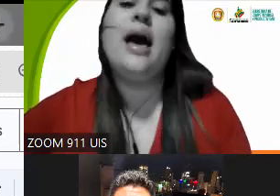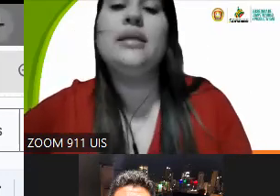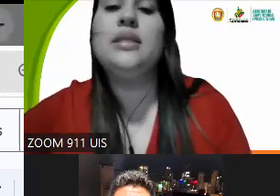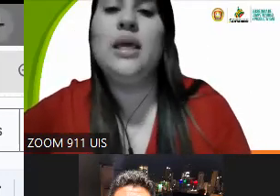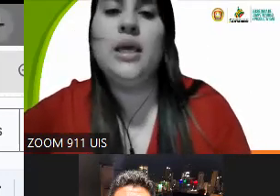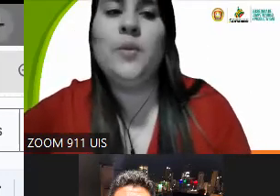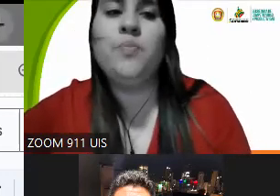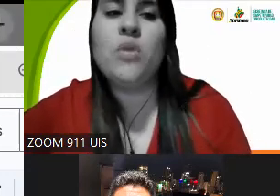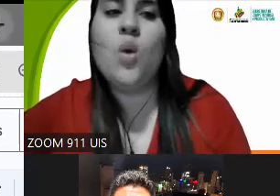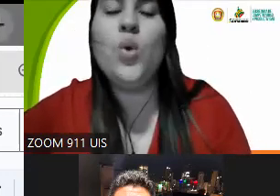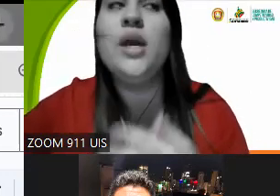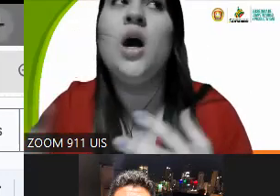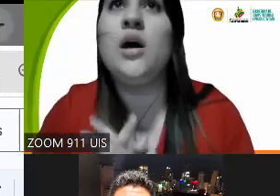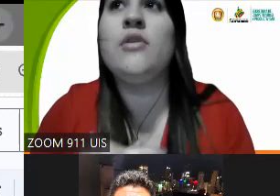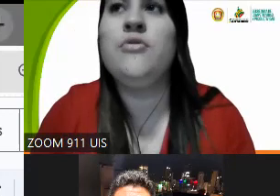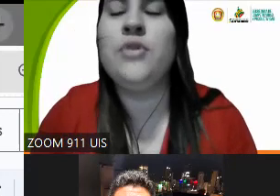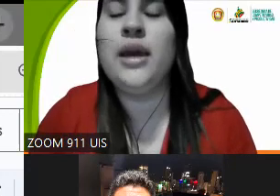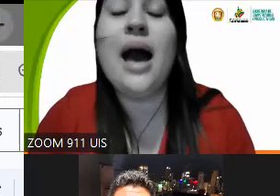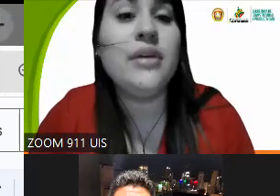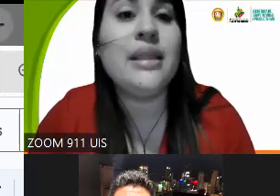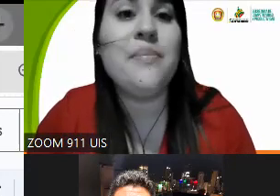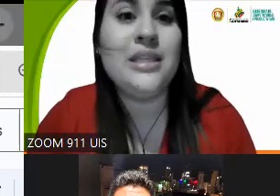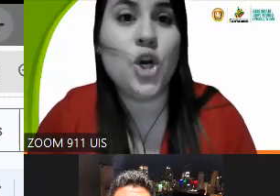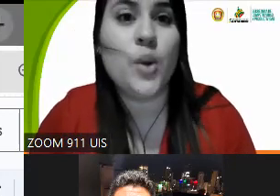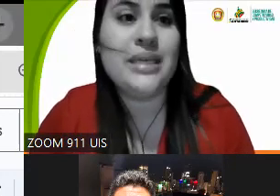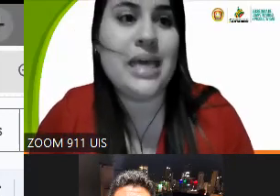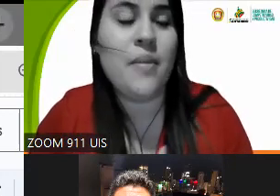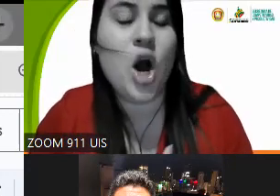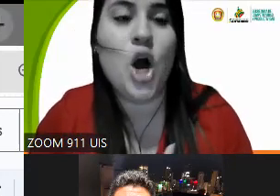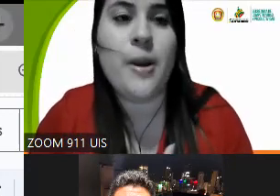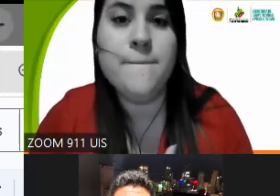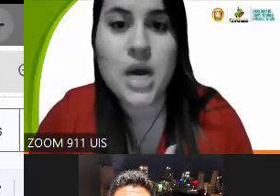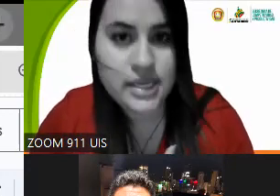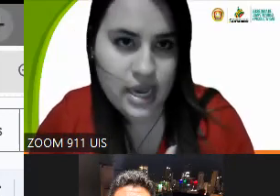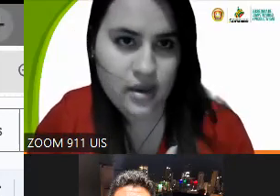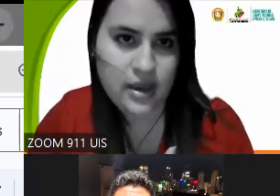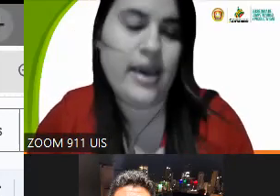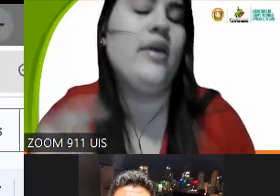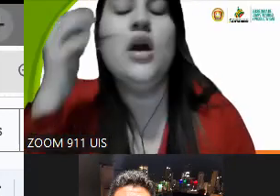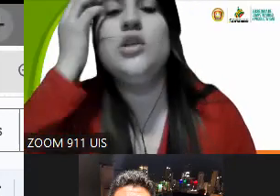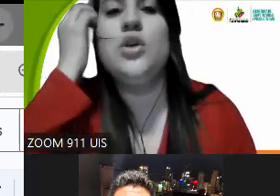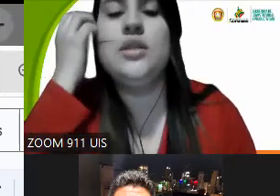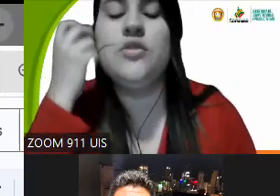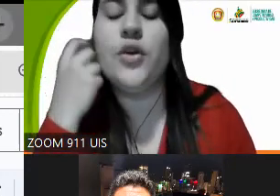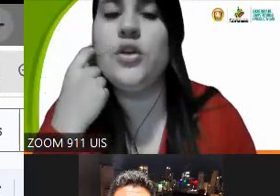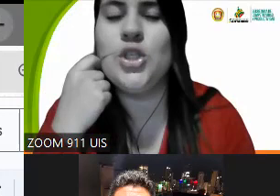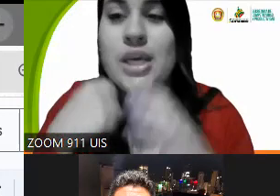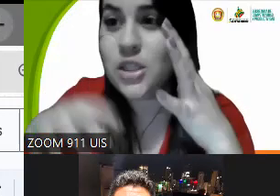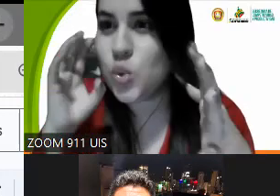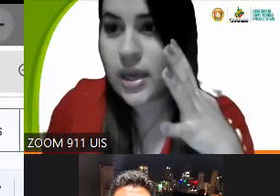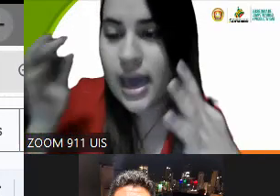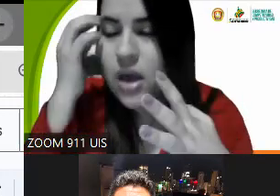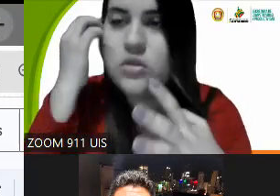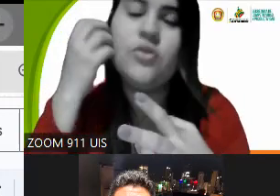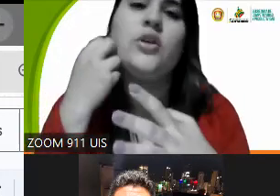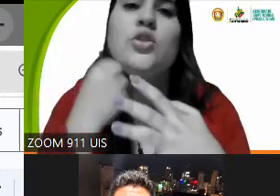people, that we are having the midterm exam on Monday, okay? So this is for you to take